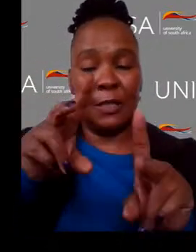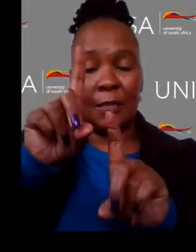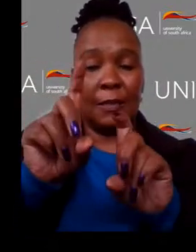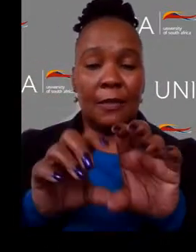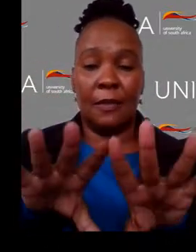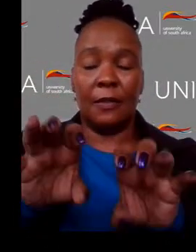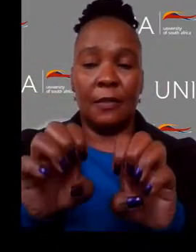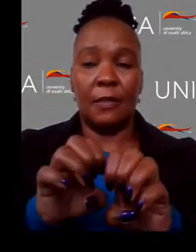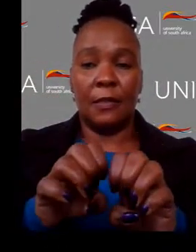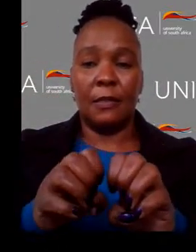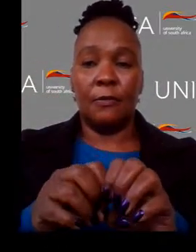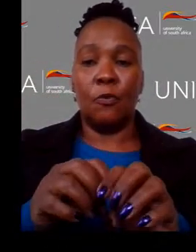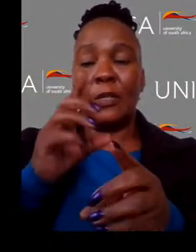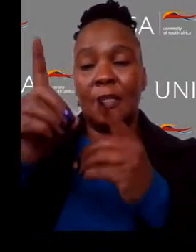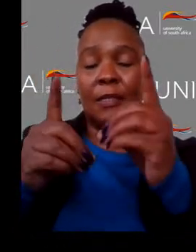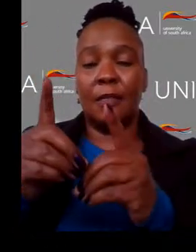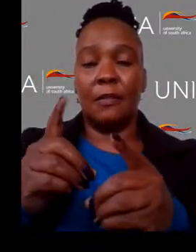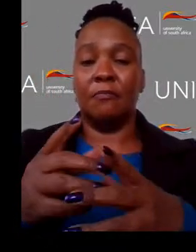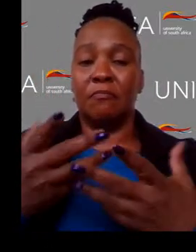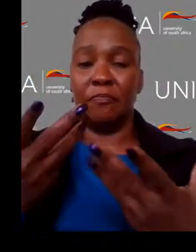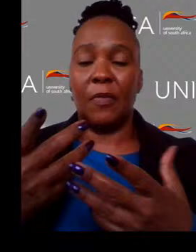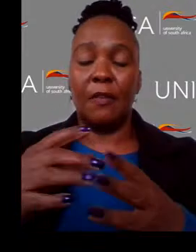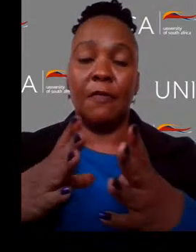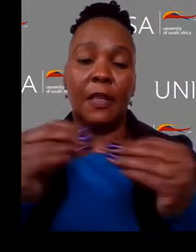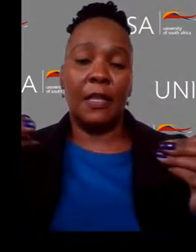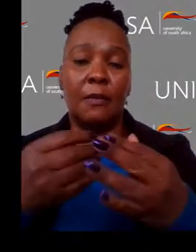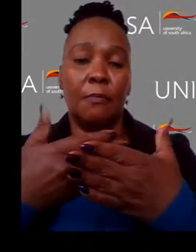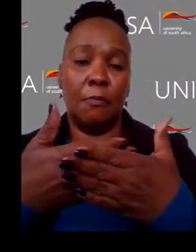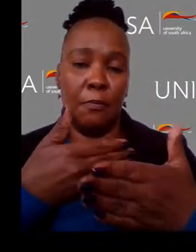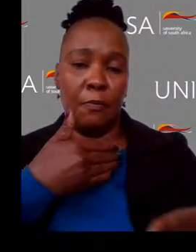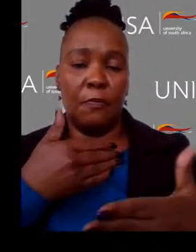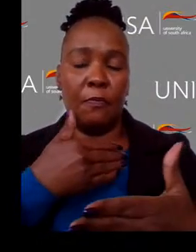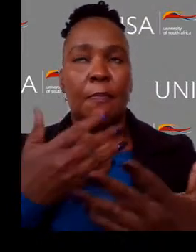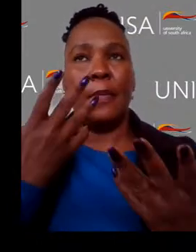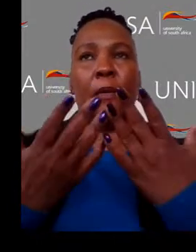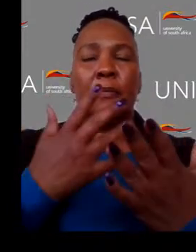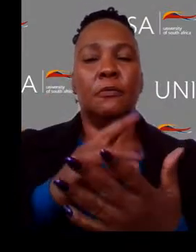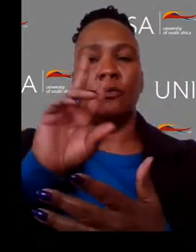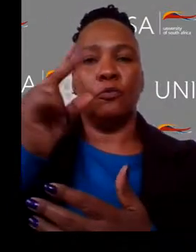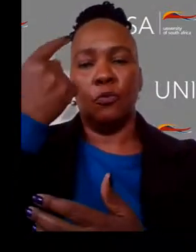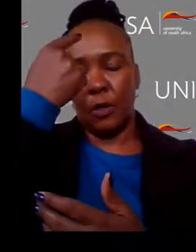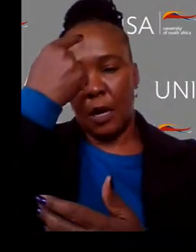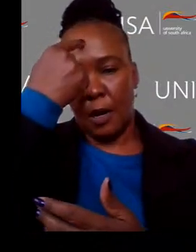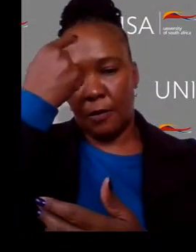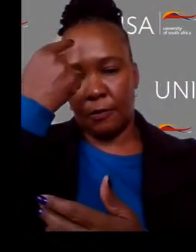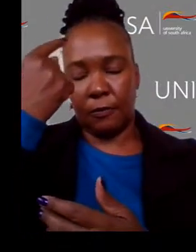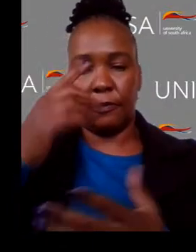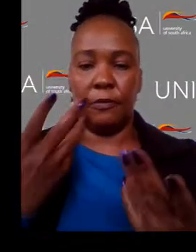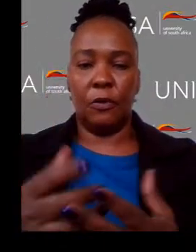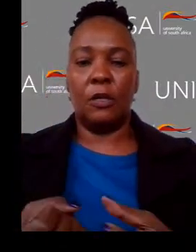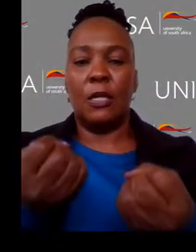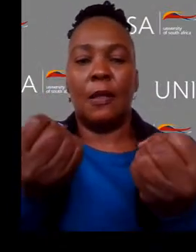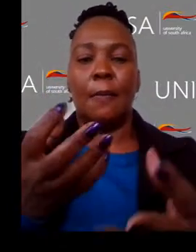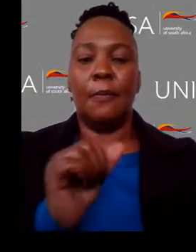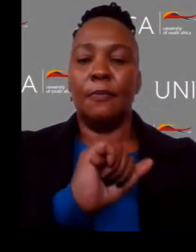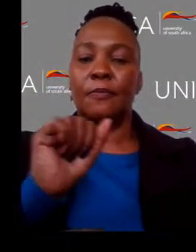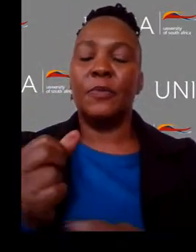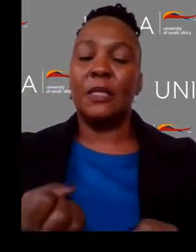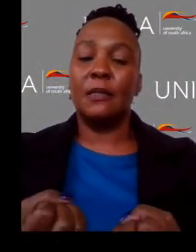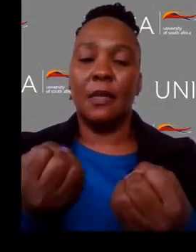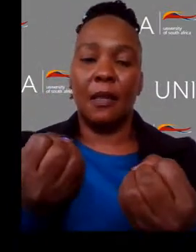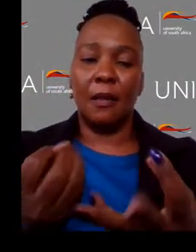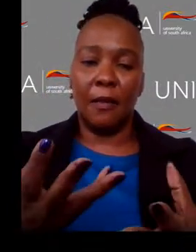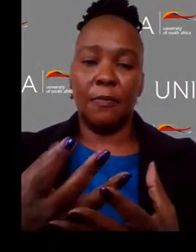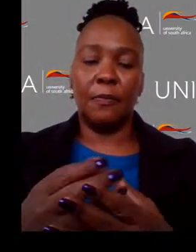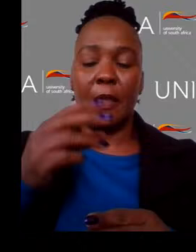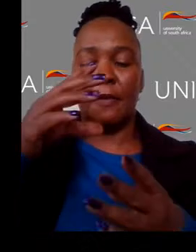you finish before the due time, so say this is 12 o'clock when you have to submit. If you